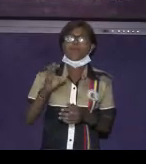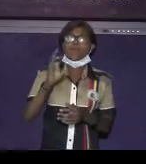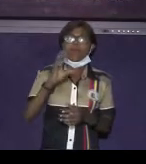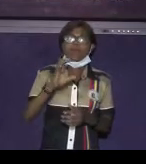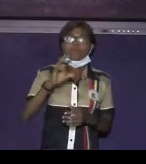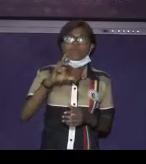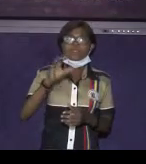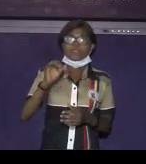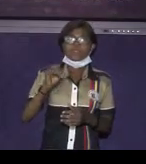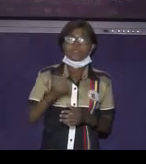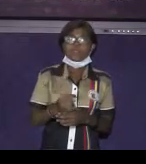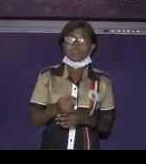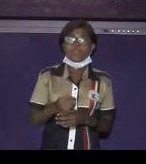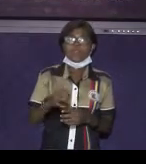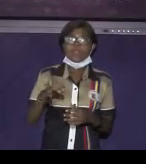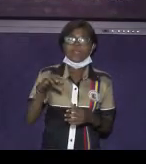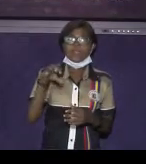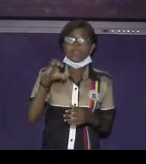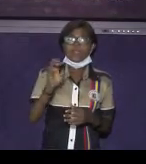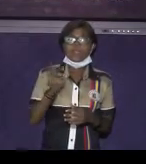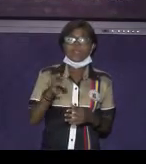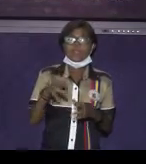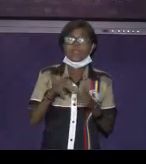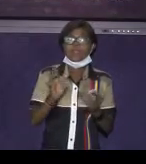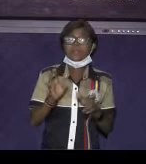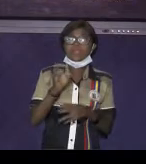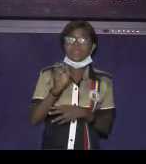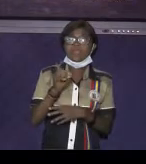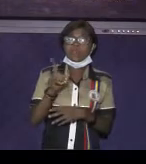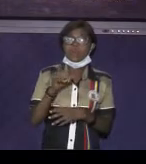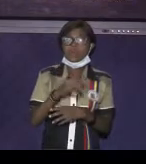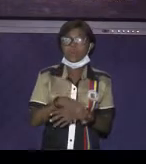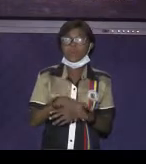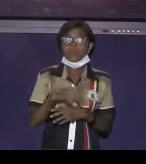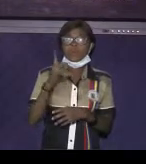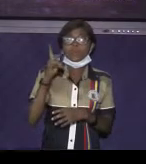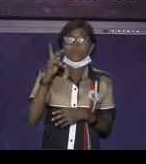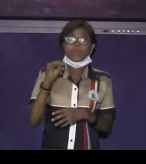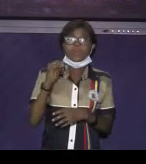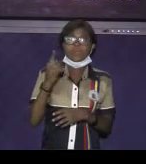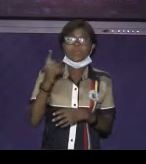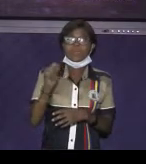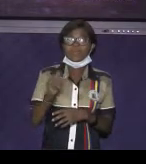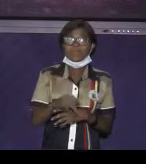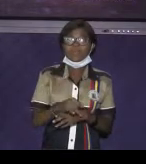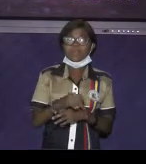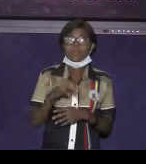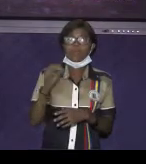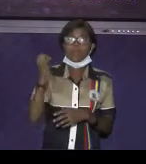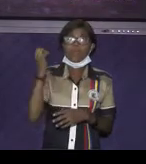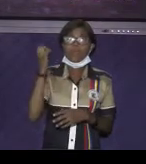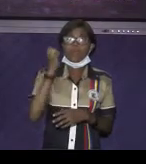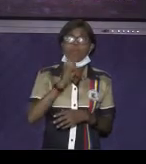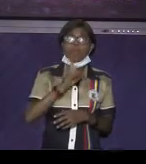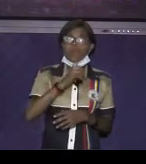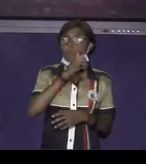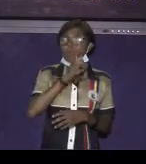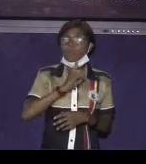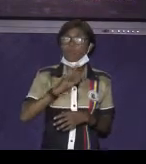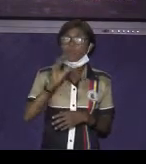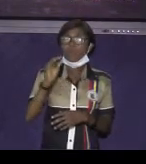River, Edo, Ekiti, Ondo,